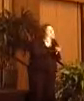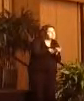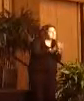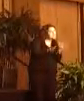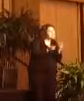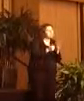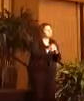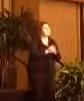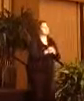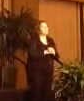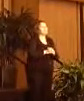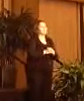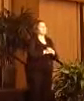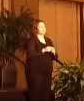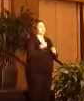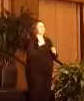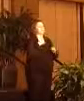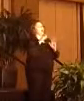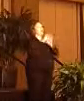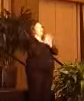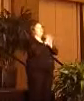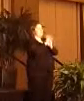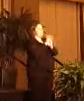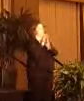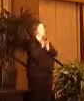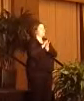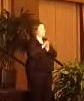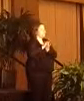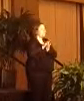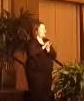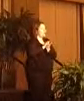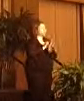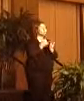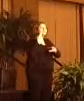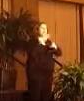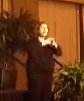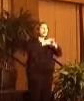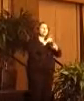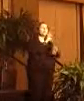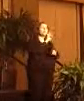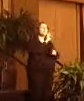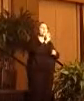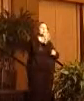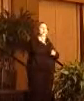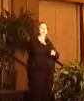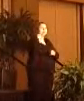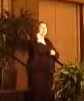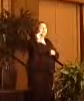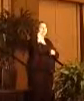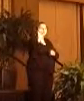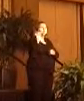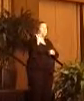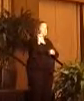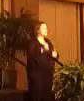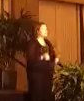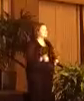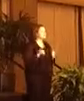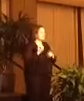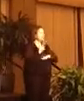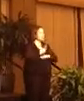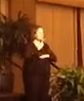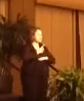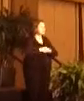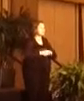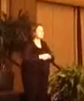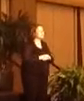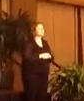It was actually something that I filmed in New York, and it was for Life in a Day. Have any of you heard of Life in a Day? Yeah, okay, a few people.